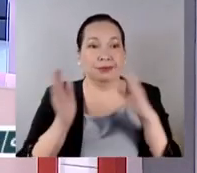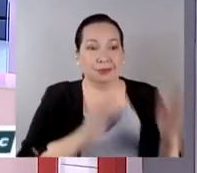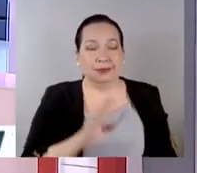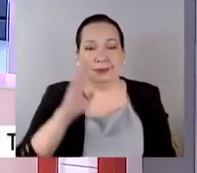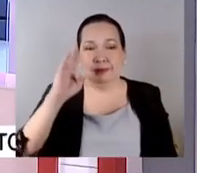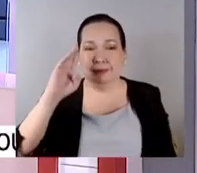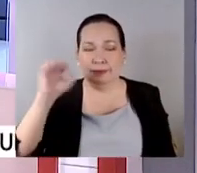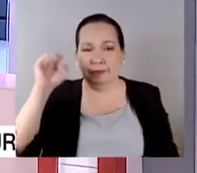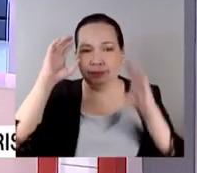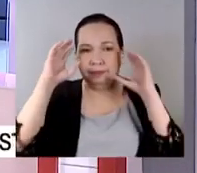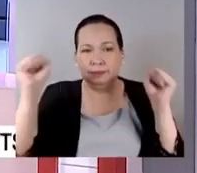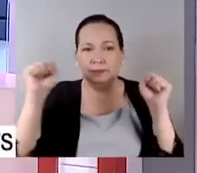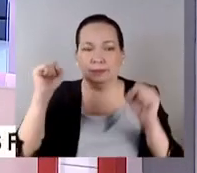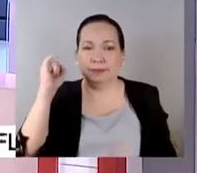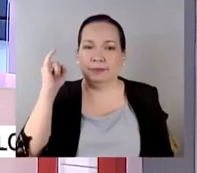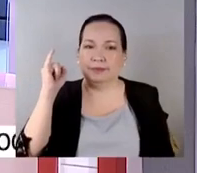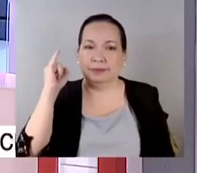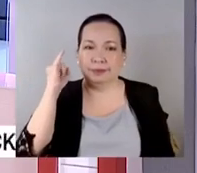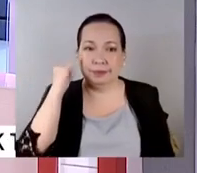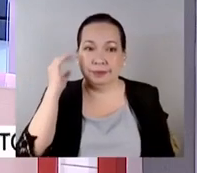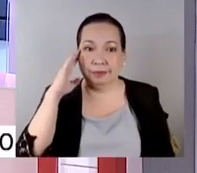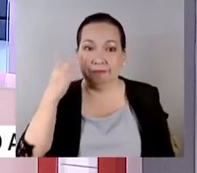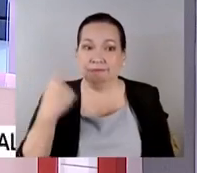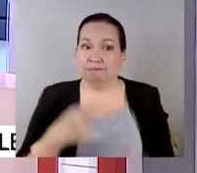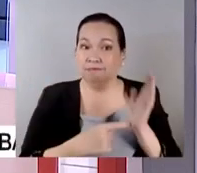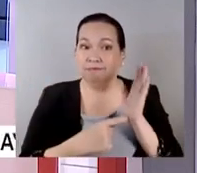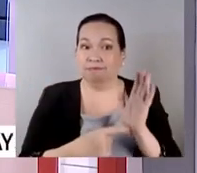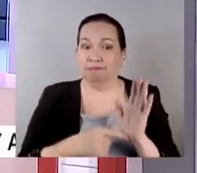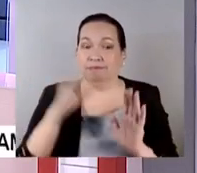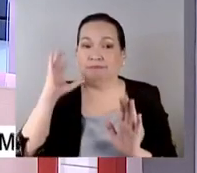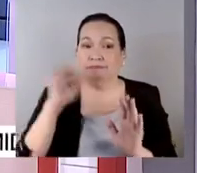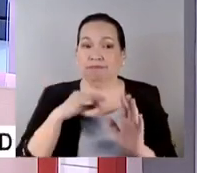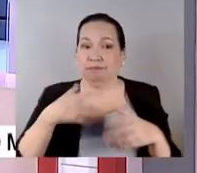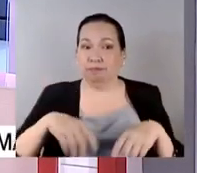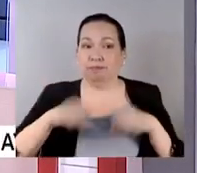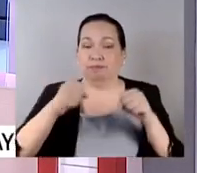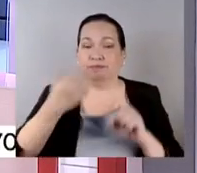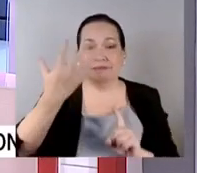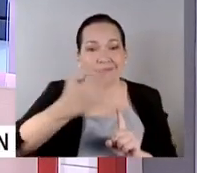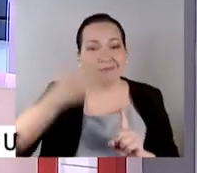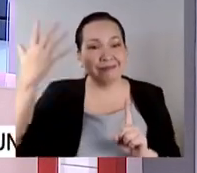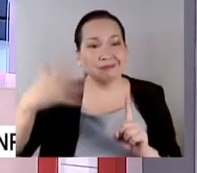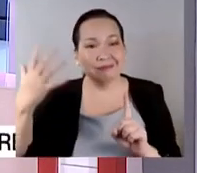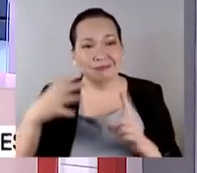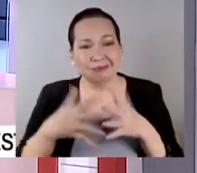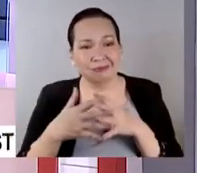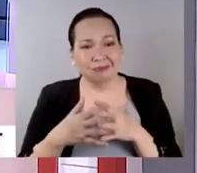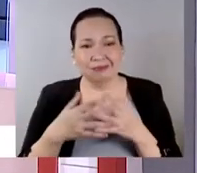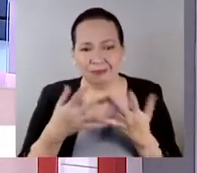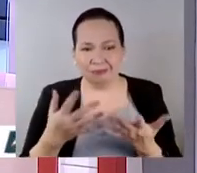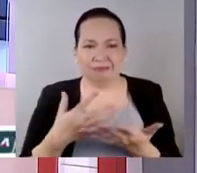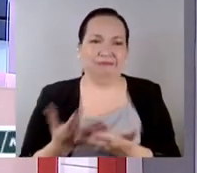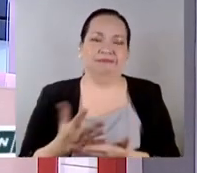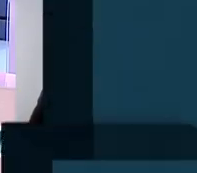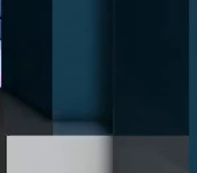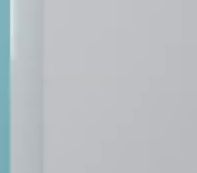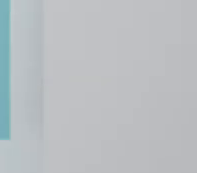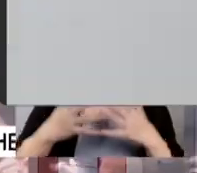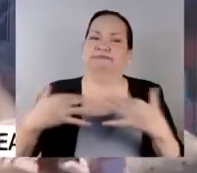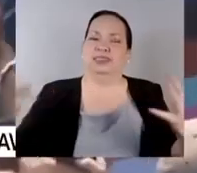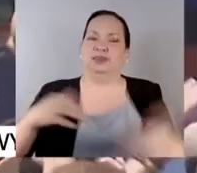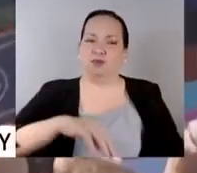courage of LGBTQ Americans as he hosts the biggest Pride event in the White House. More in this report.